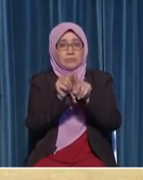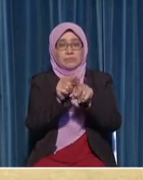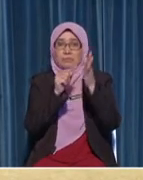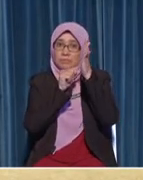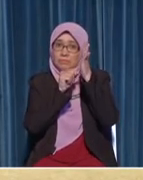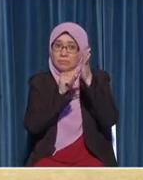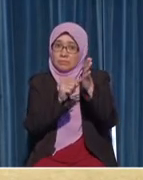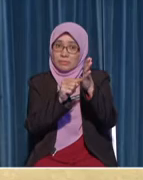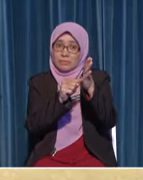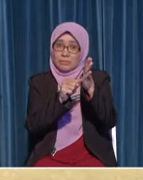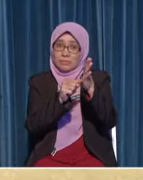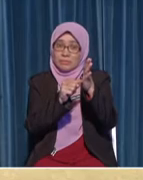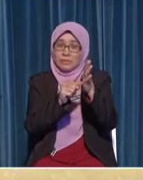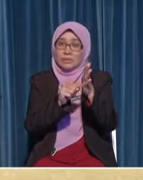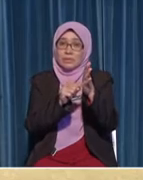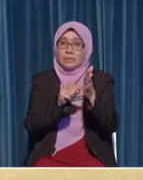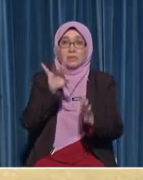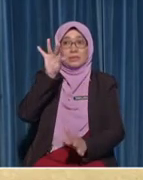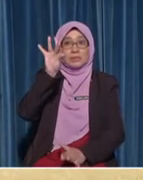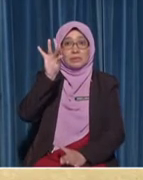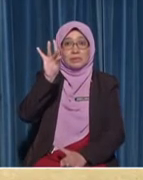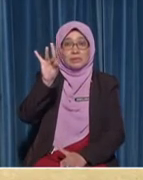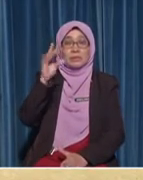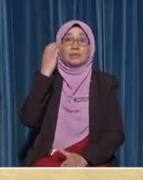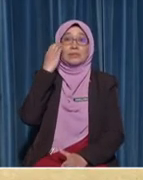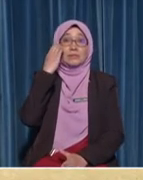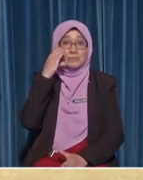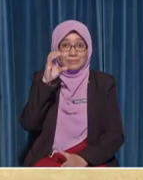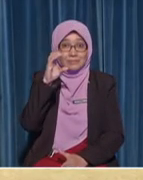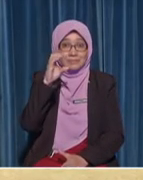pointing at 800.